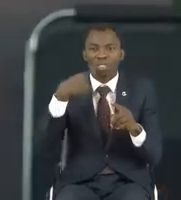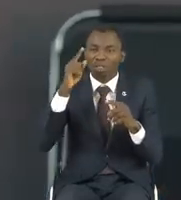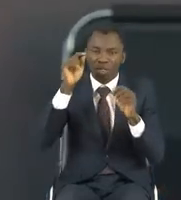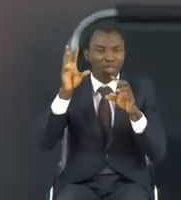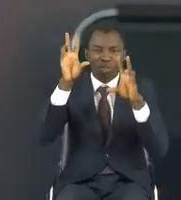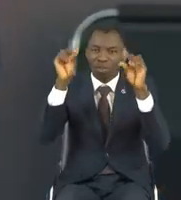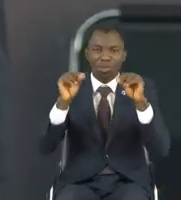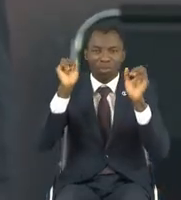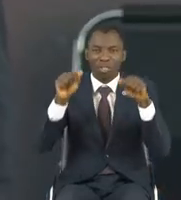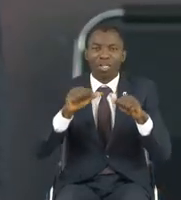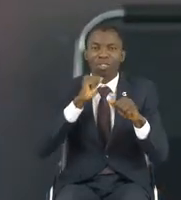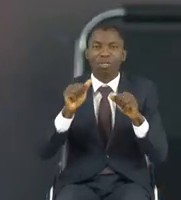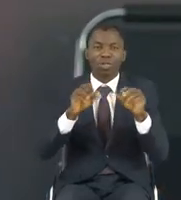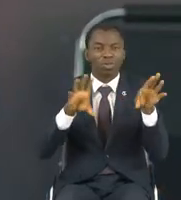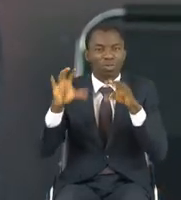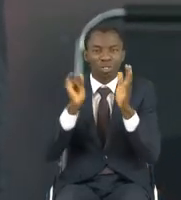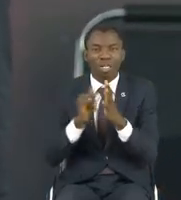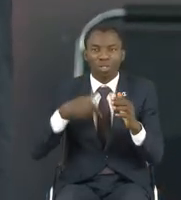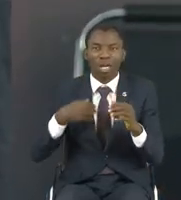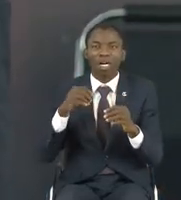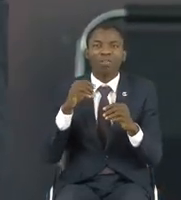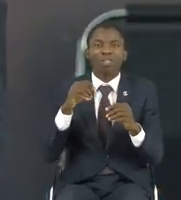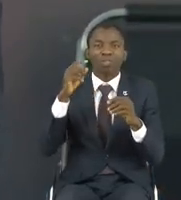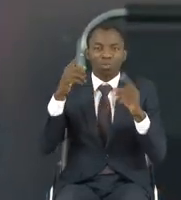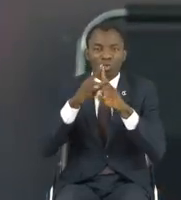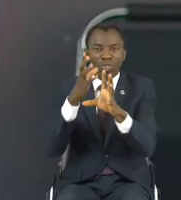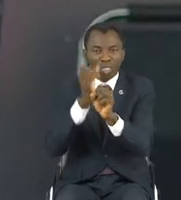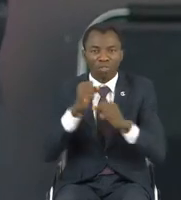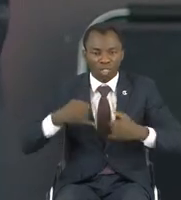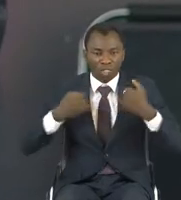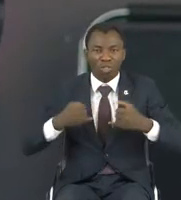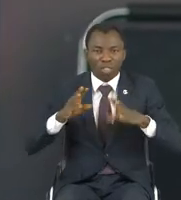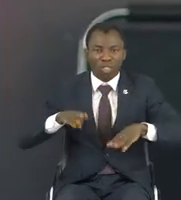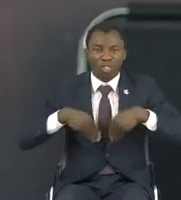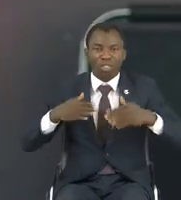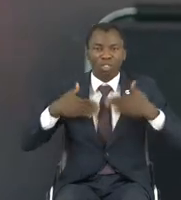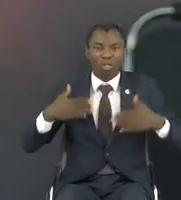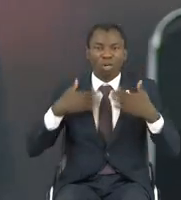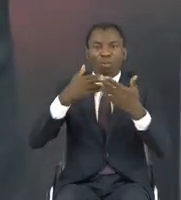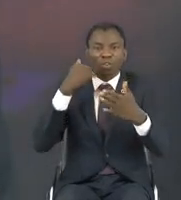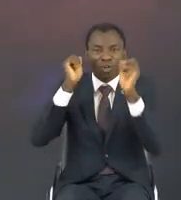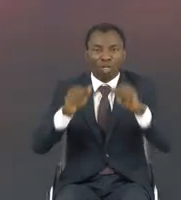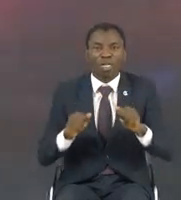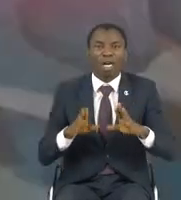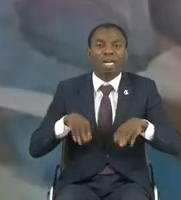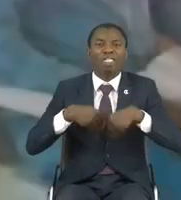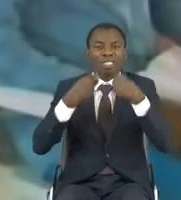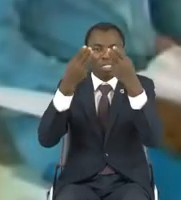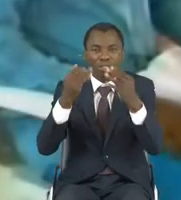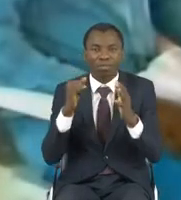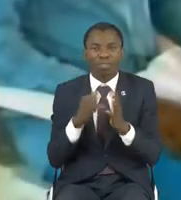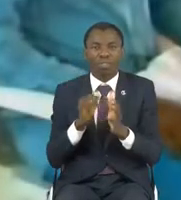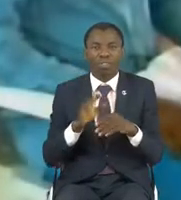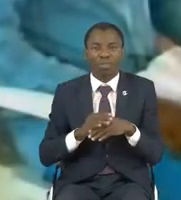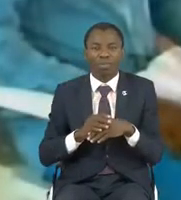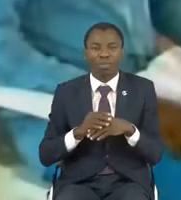that. You have to receive the joy before you can deliver the joy. I want to show you the way of victory.